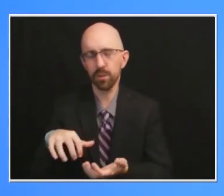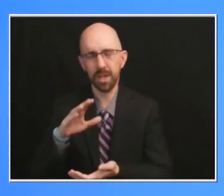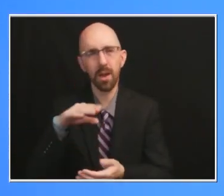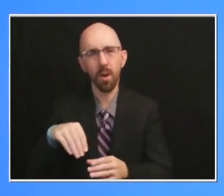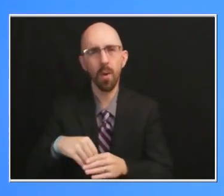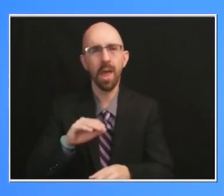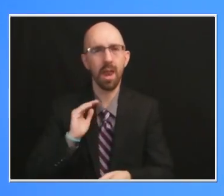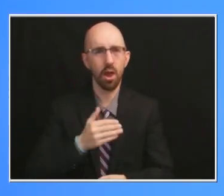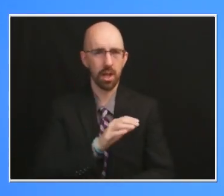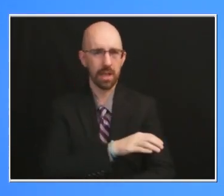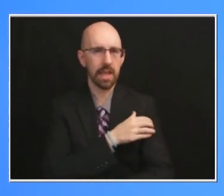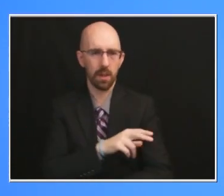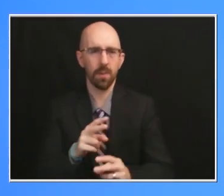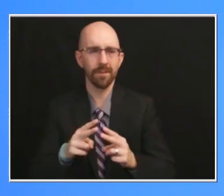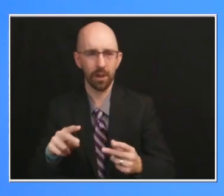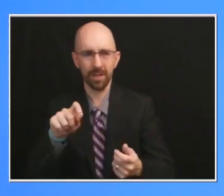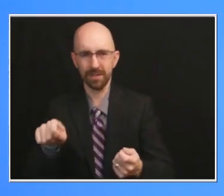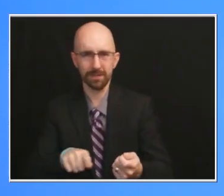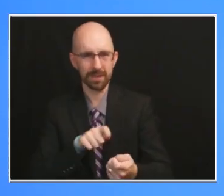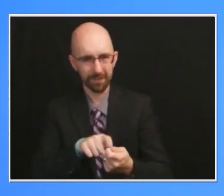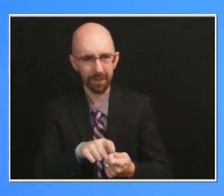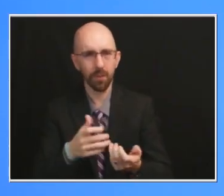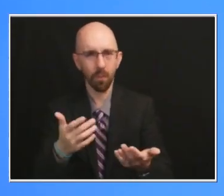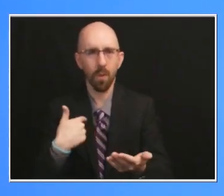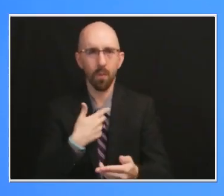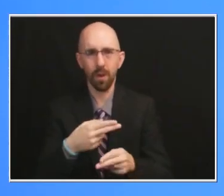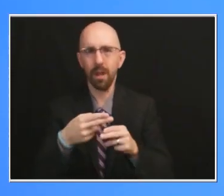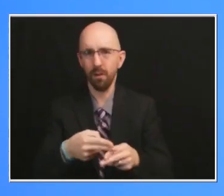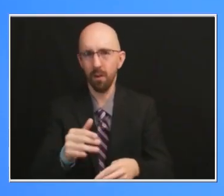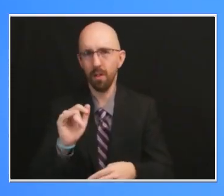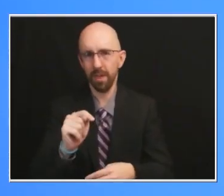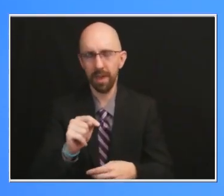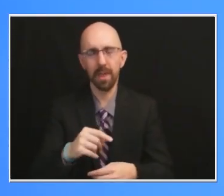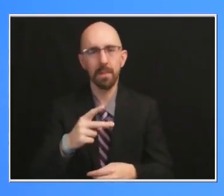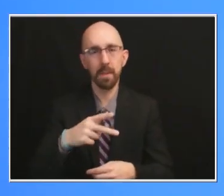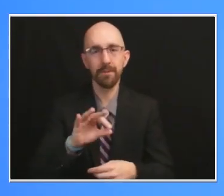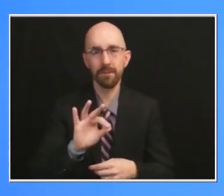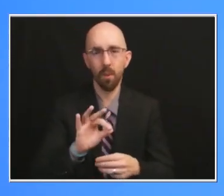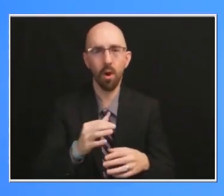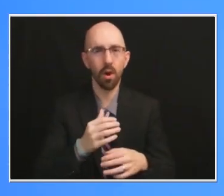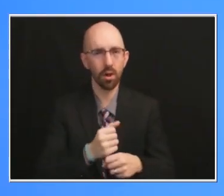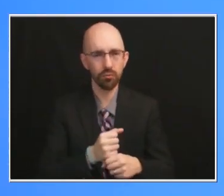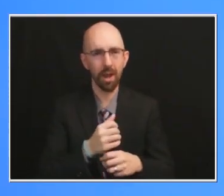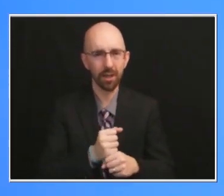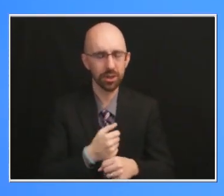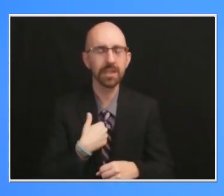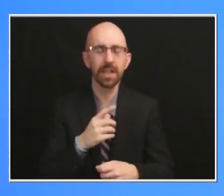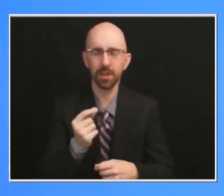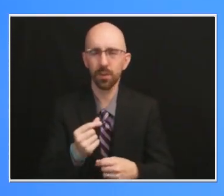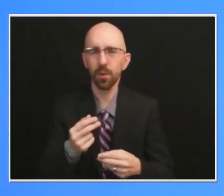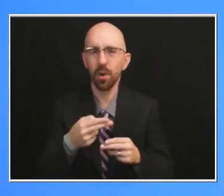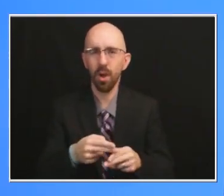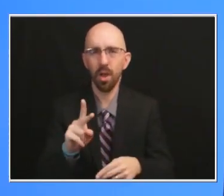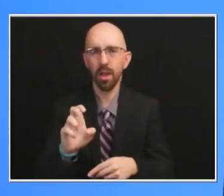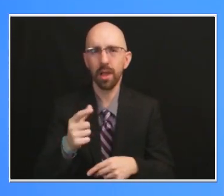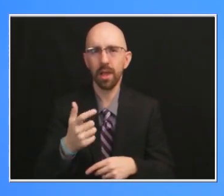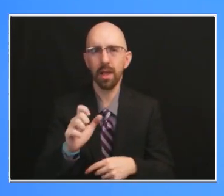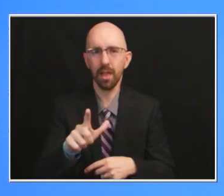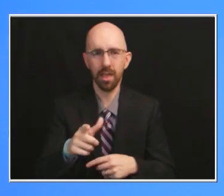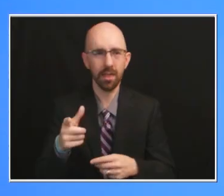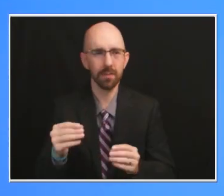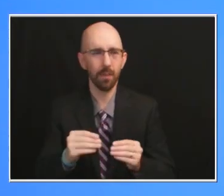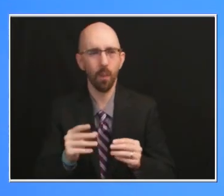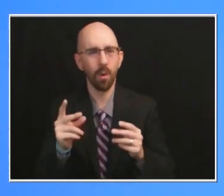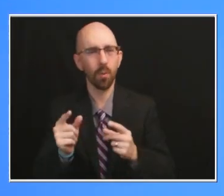very specific on what we call it, pelvic floor contraction. I do still call it a Kegel because it's a lot quicker to